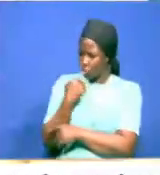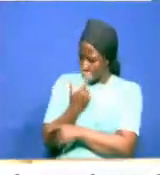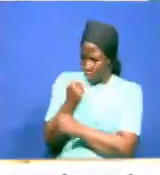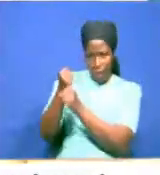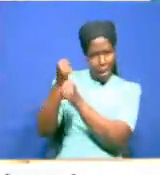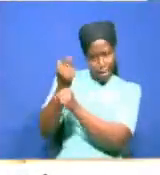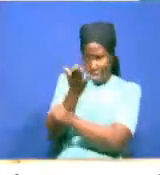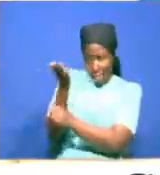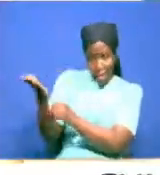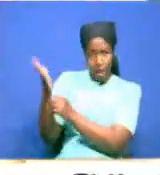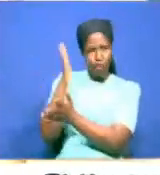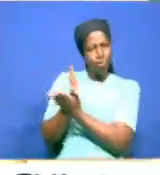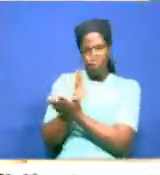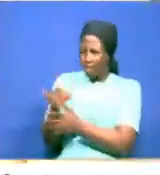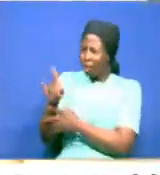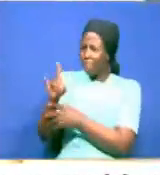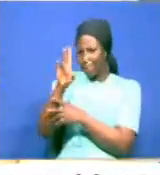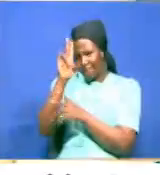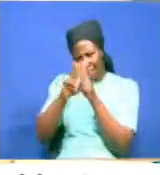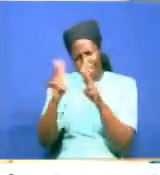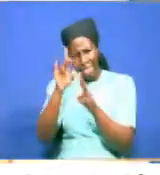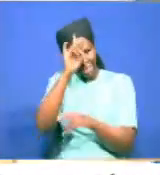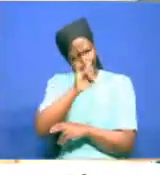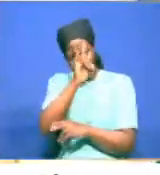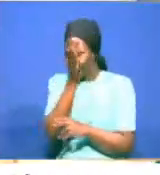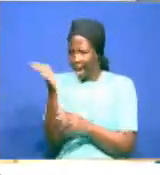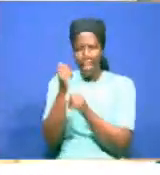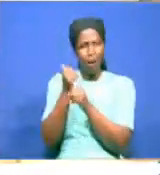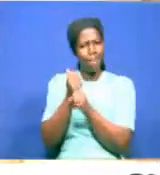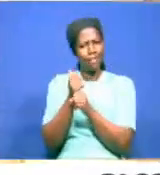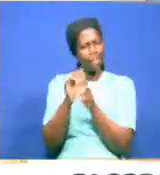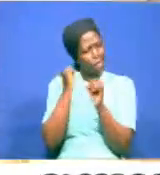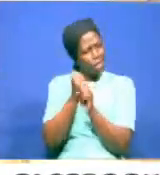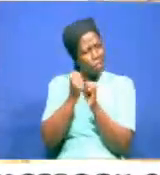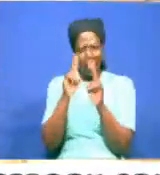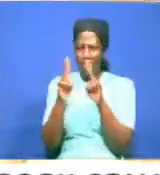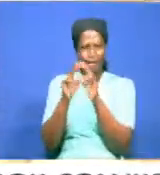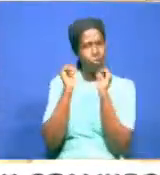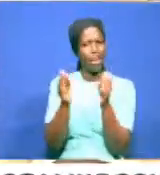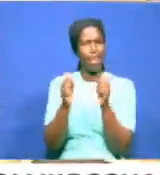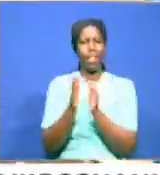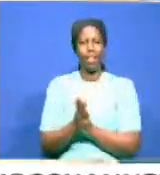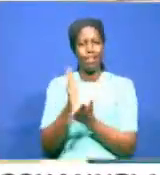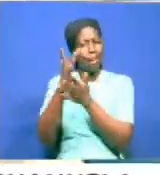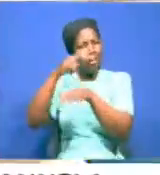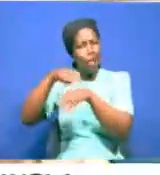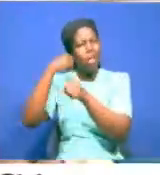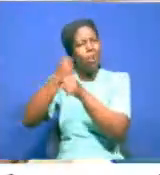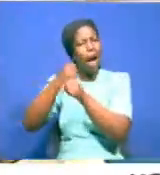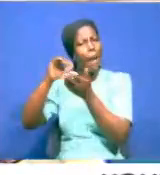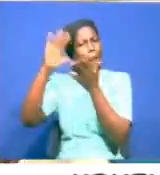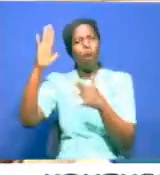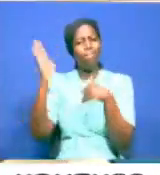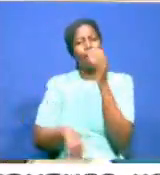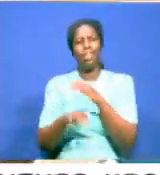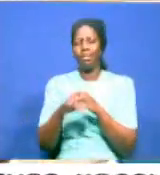the seriousness it deserves. So they should be given a chance, because sometimes they do even triple the work that they're supposed to